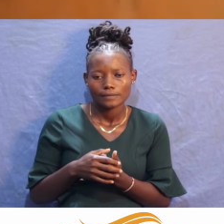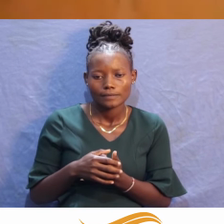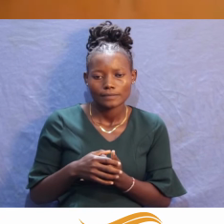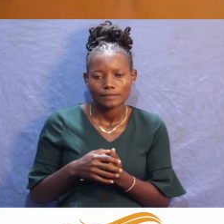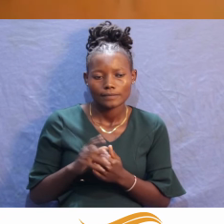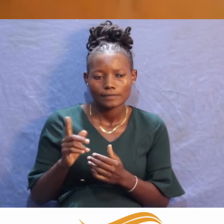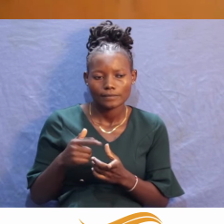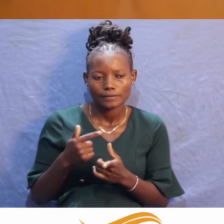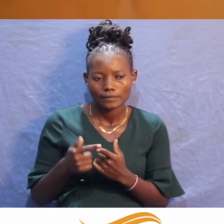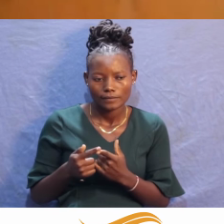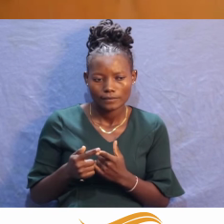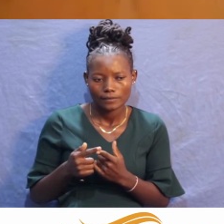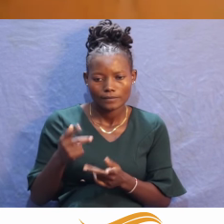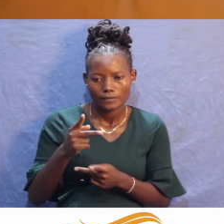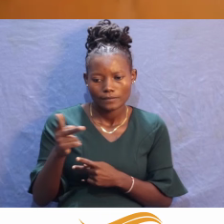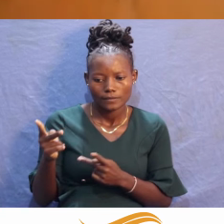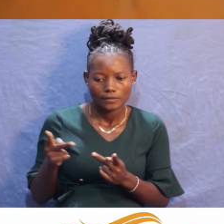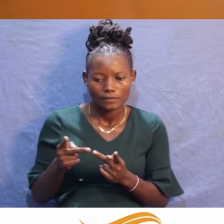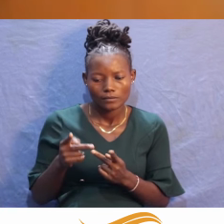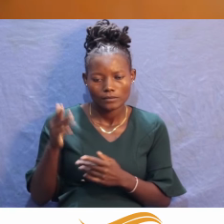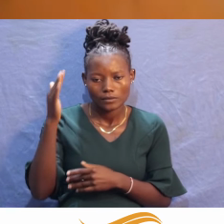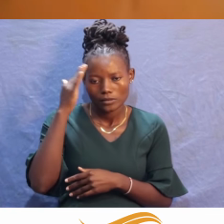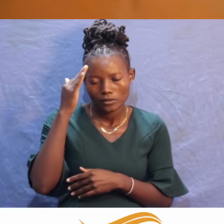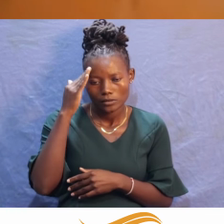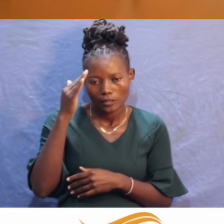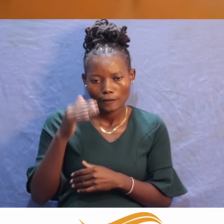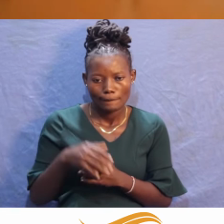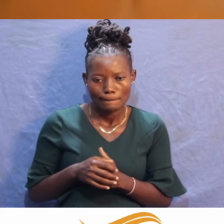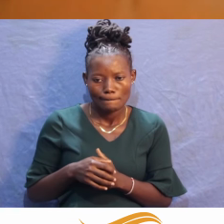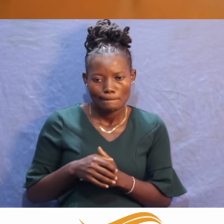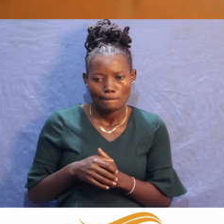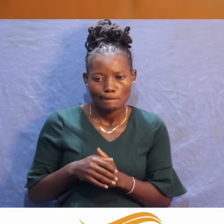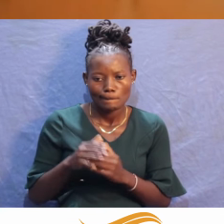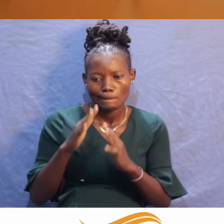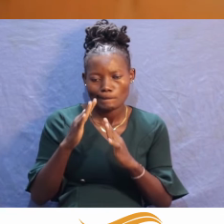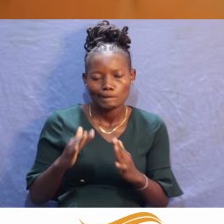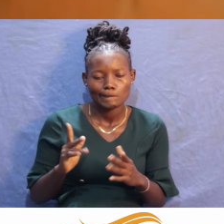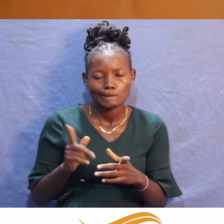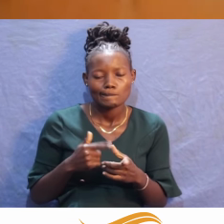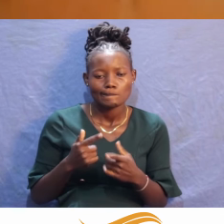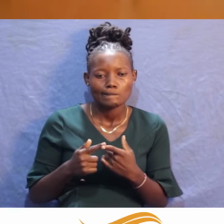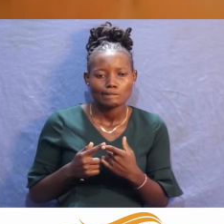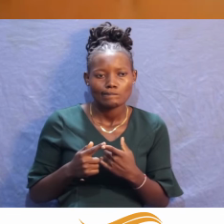you got to ventilate the patient. You got to know how to, adequately blow in their mouths and fill their lungs up.